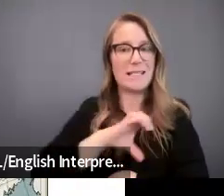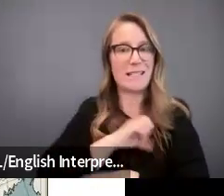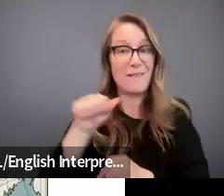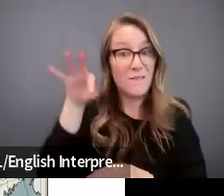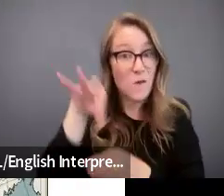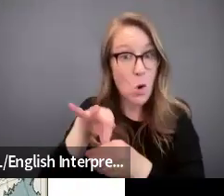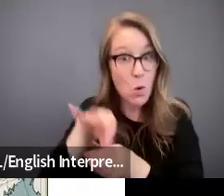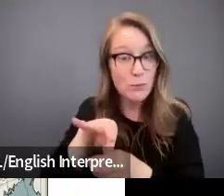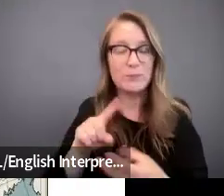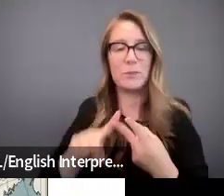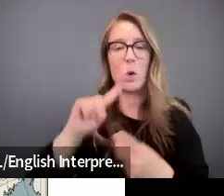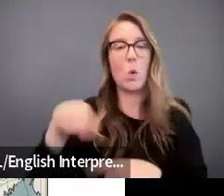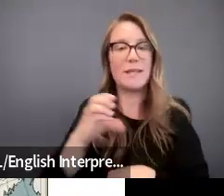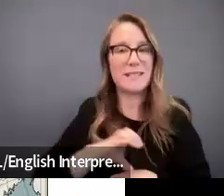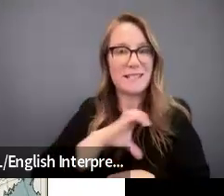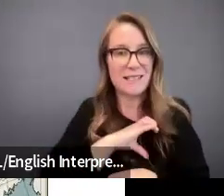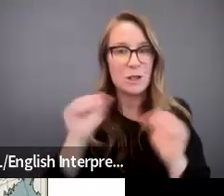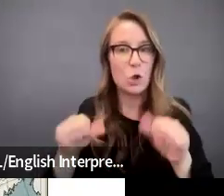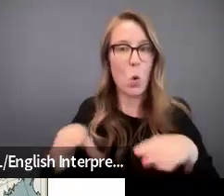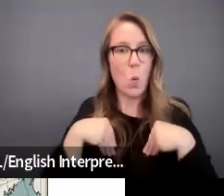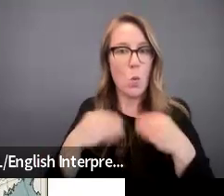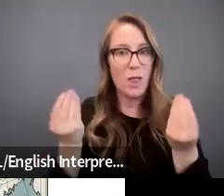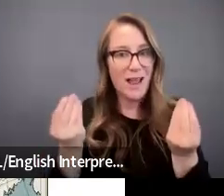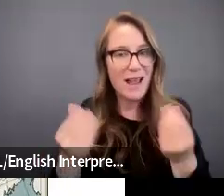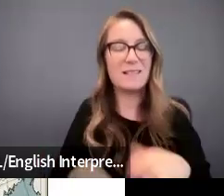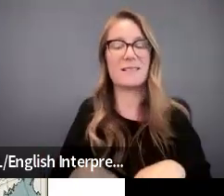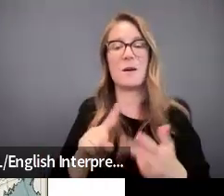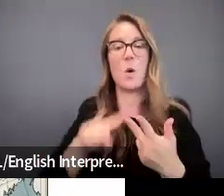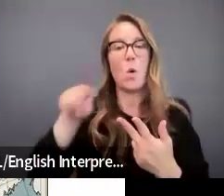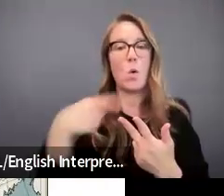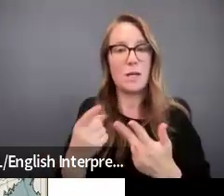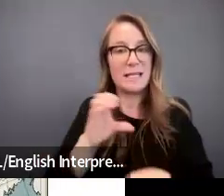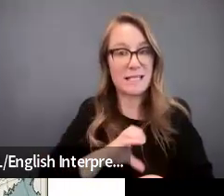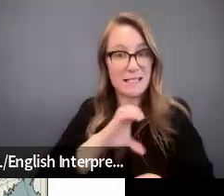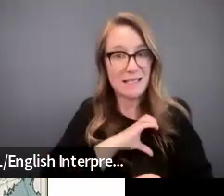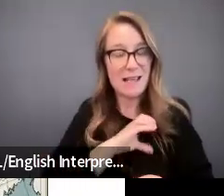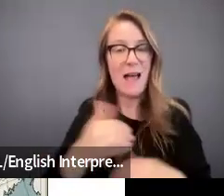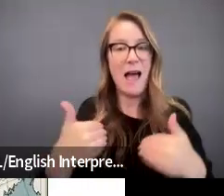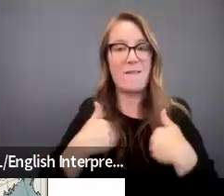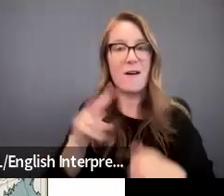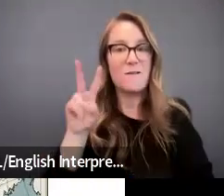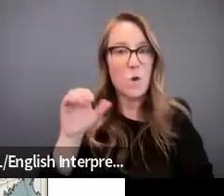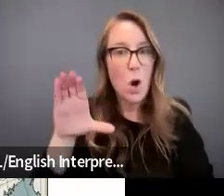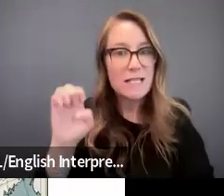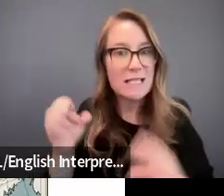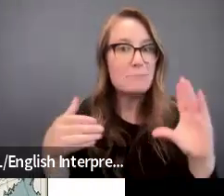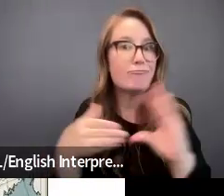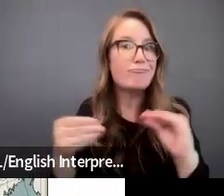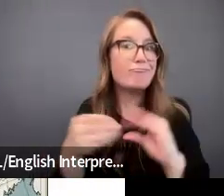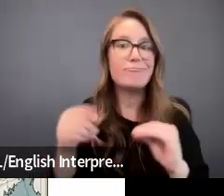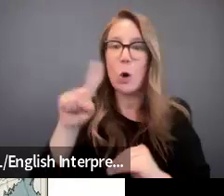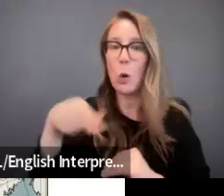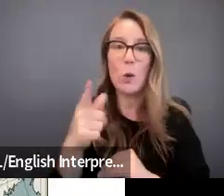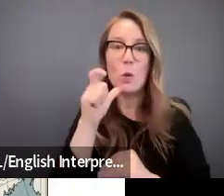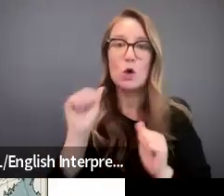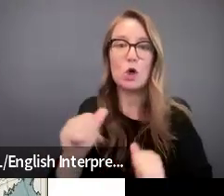vote, only citizens could own land, and only citizens had a voice because they were the only ones who